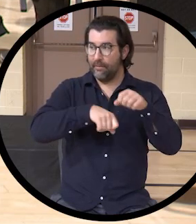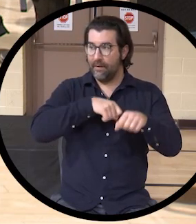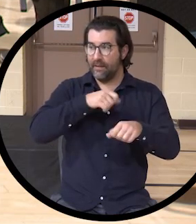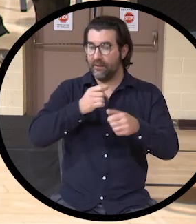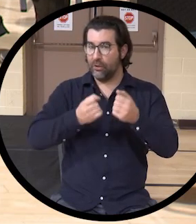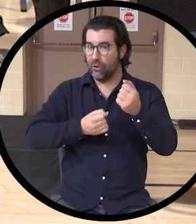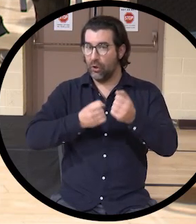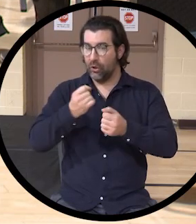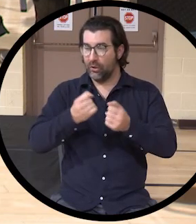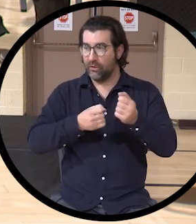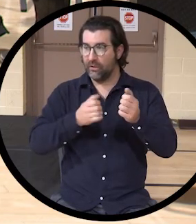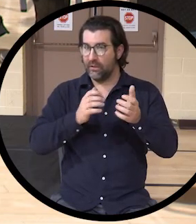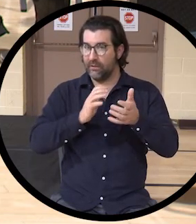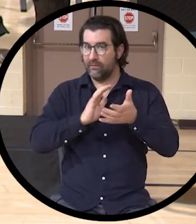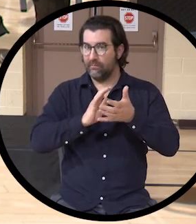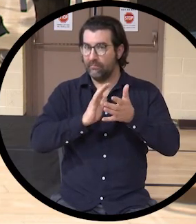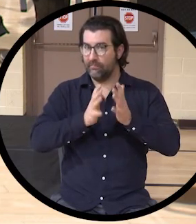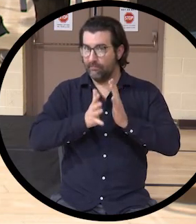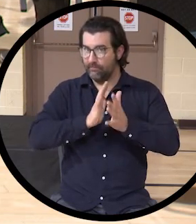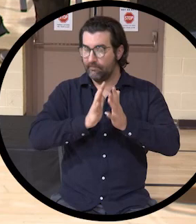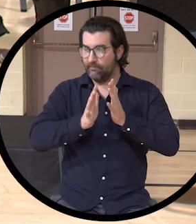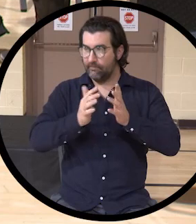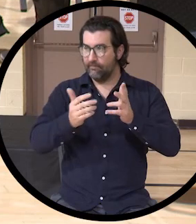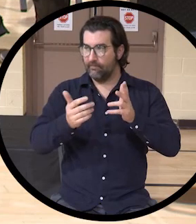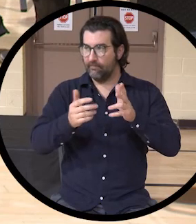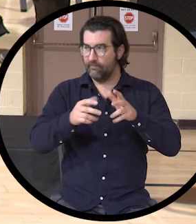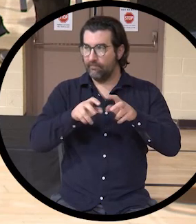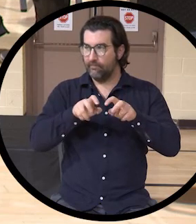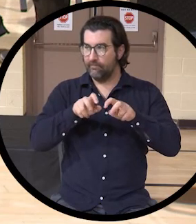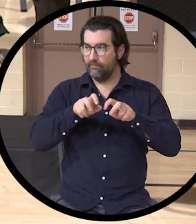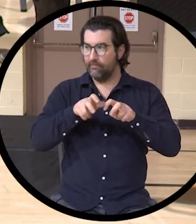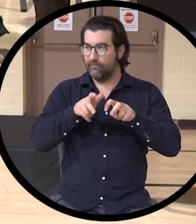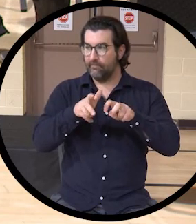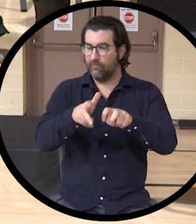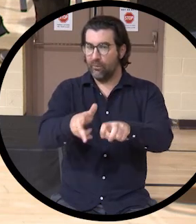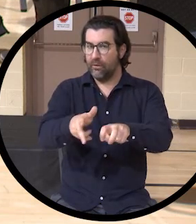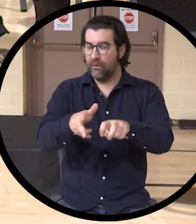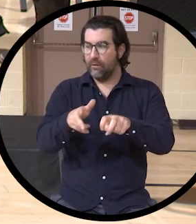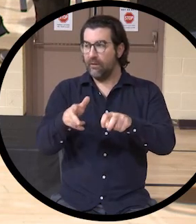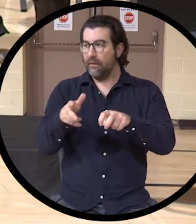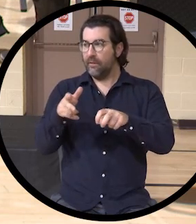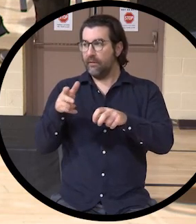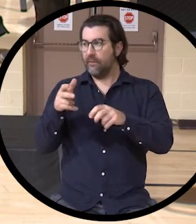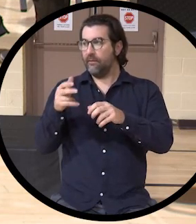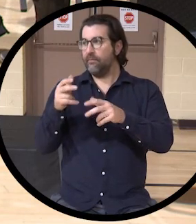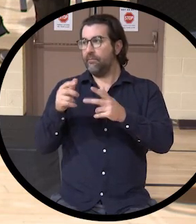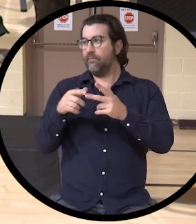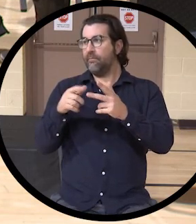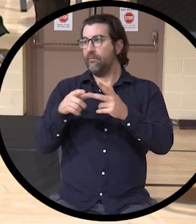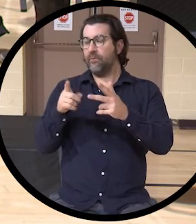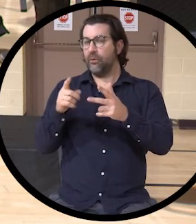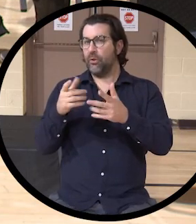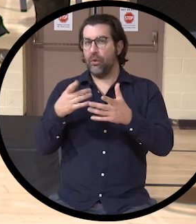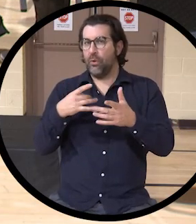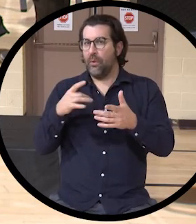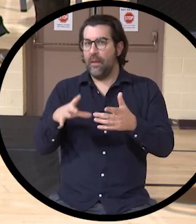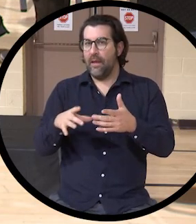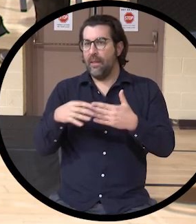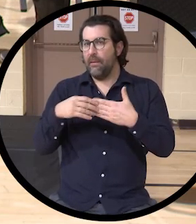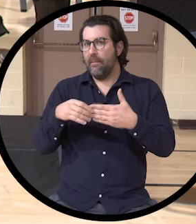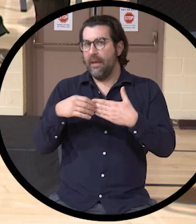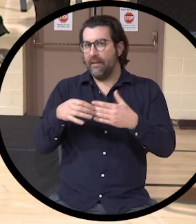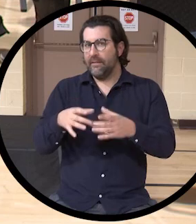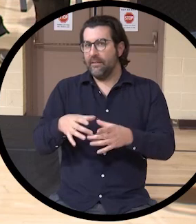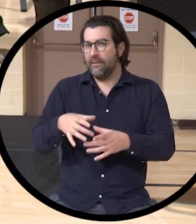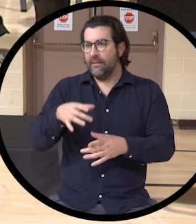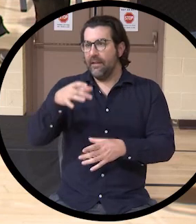vehicles, given the condensed roadway condition. And then the final thing was a comment about not being a fan of the plastic,